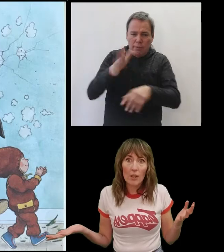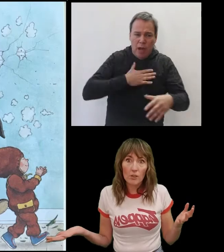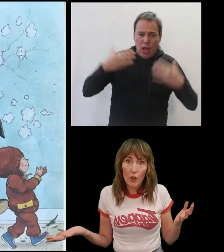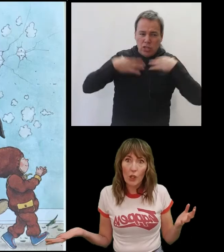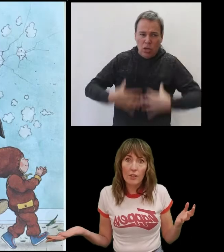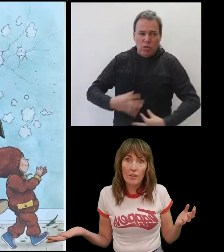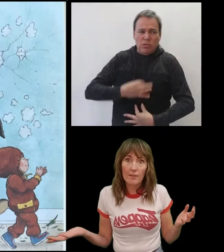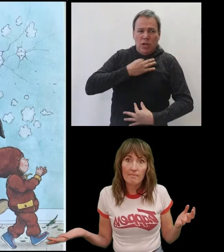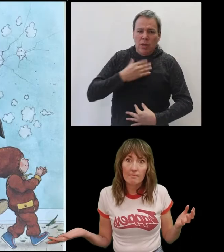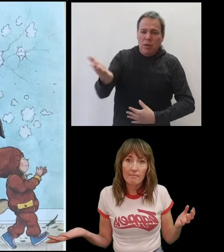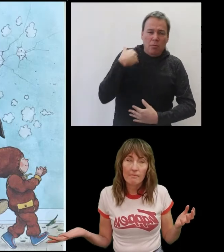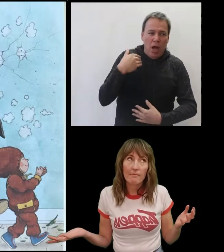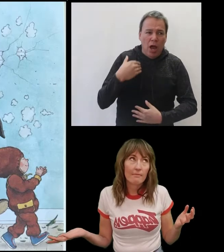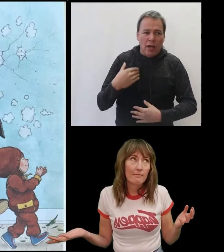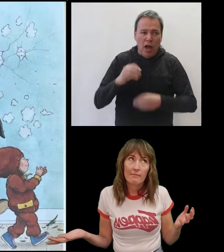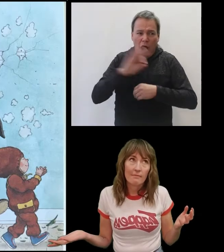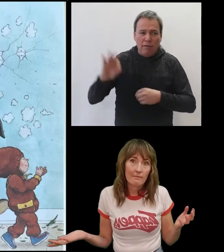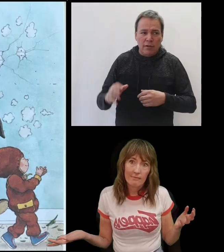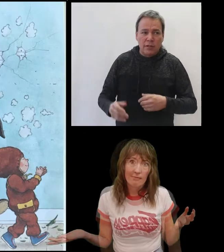to get dressed first.